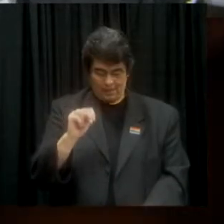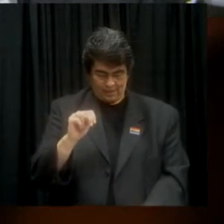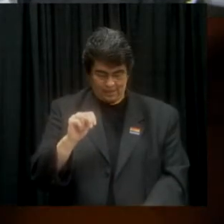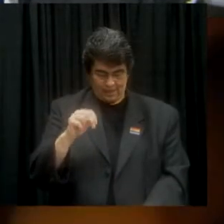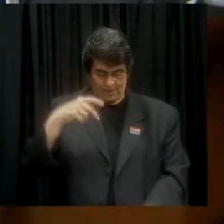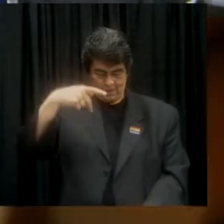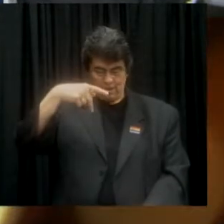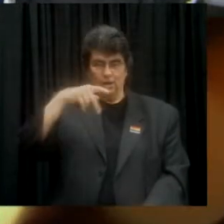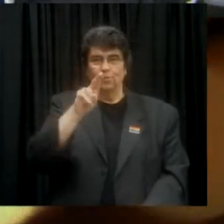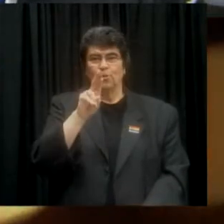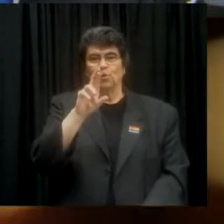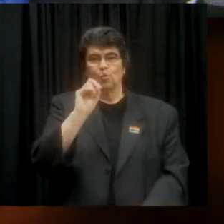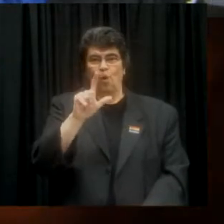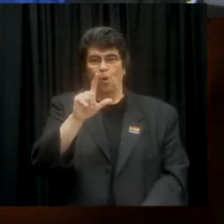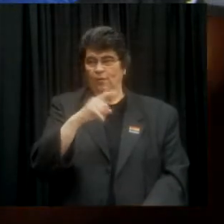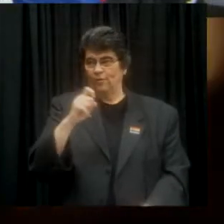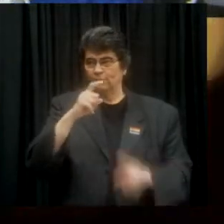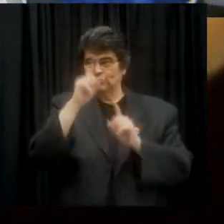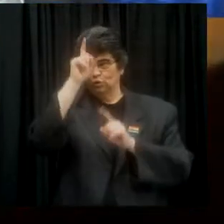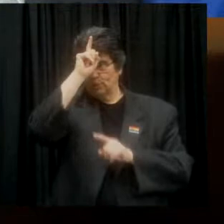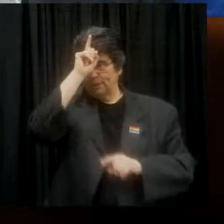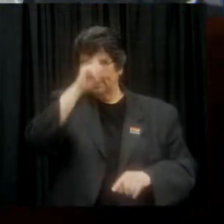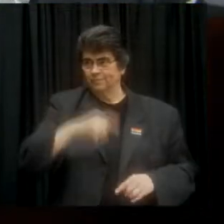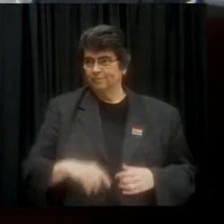Helen Poroyal.